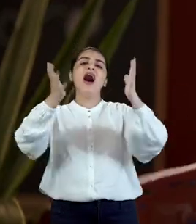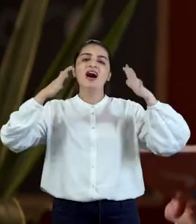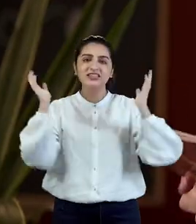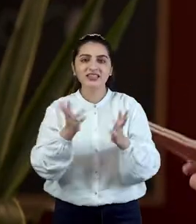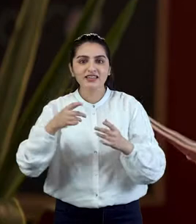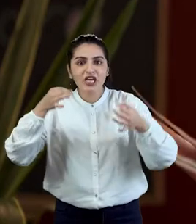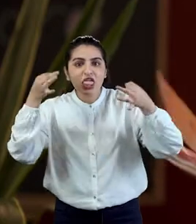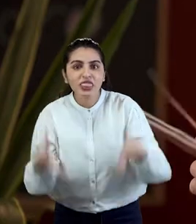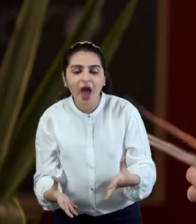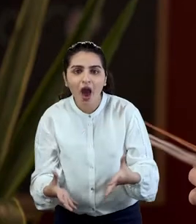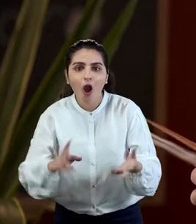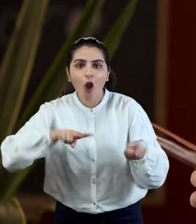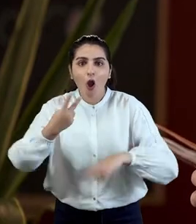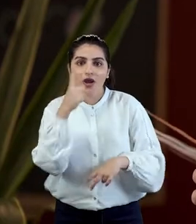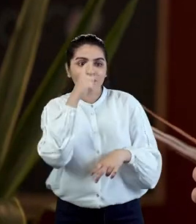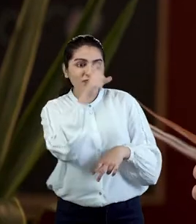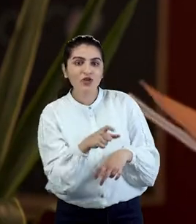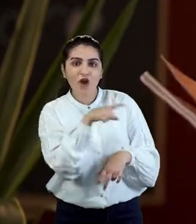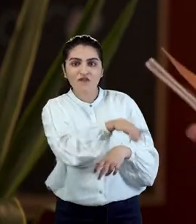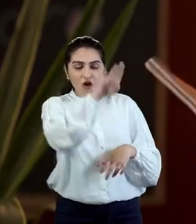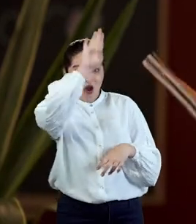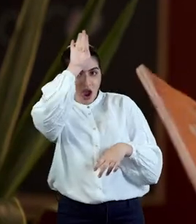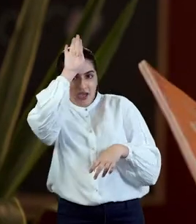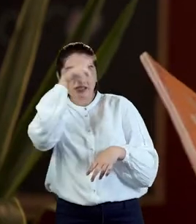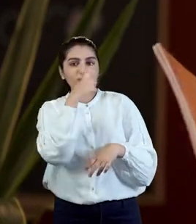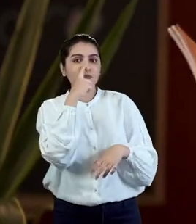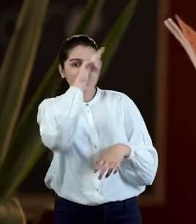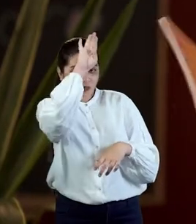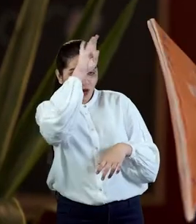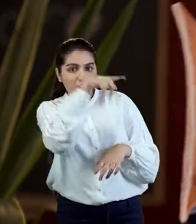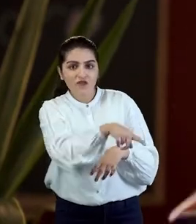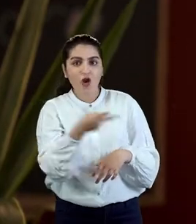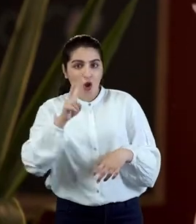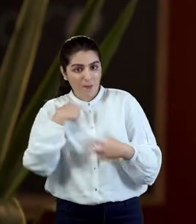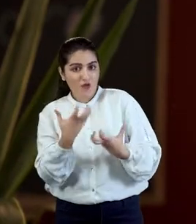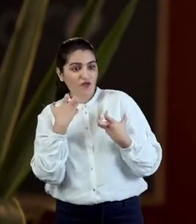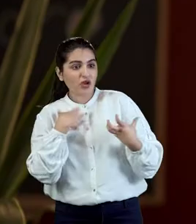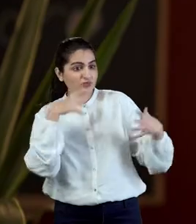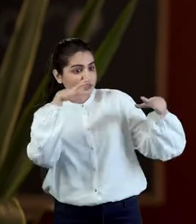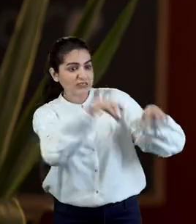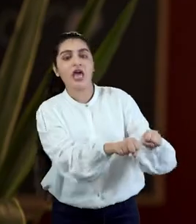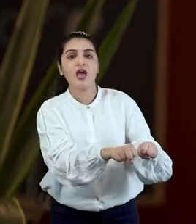horrible laugh and said to Princess Eliza, "They like capturing princesses too."